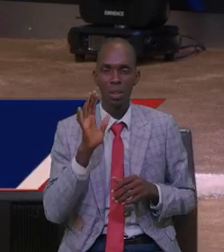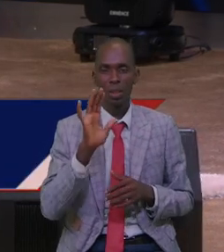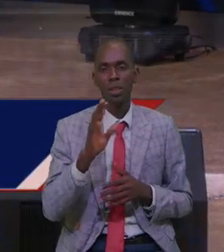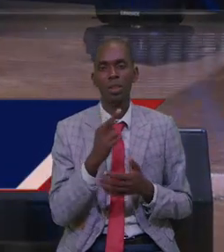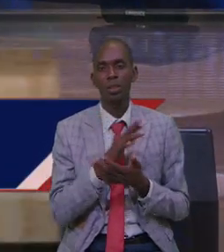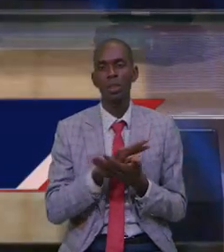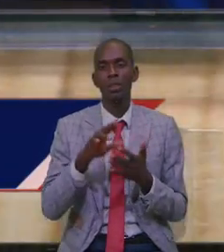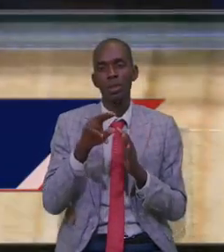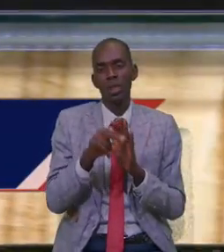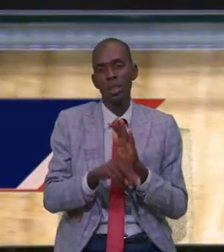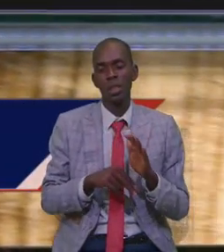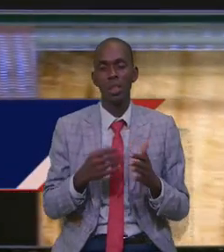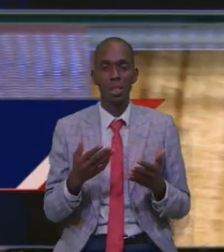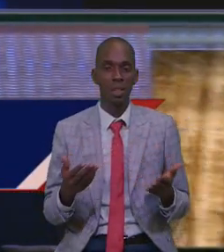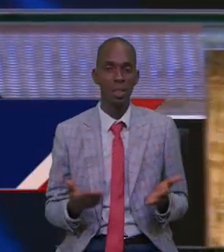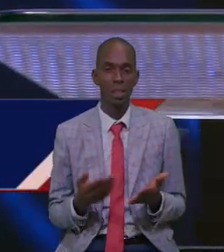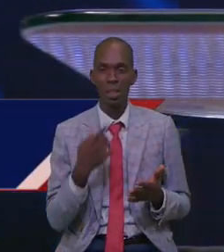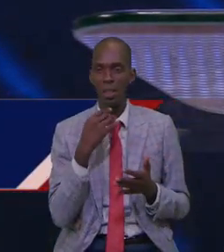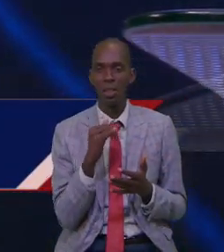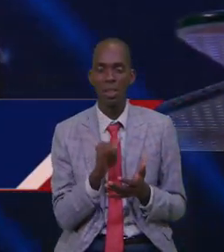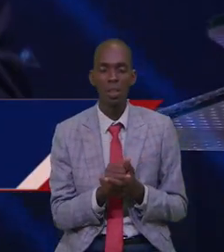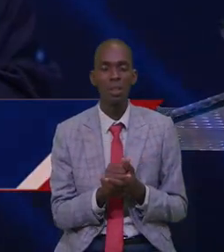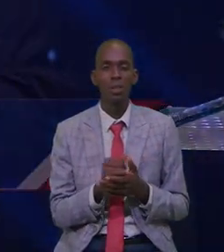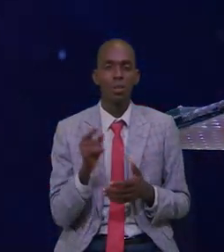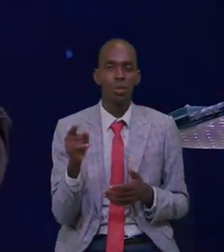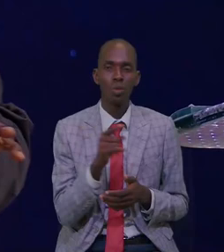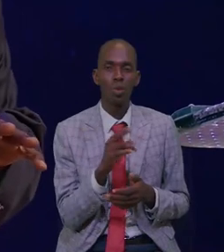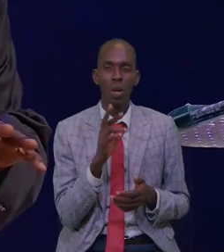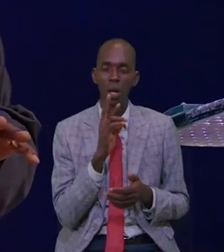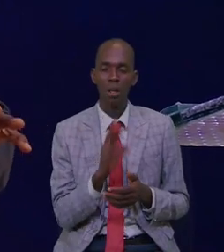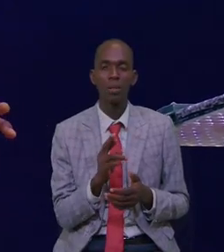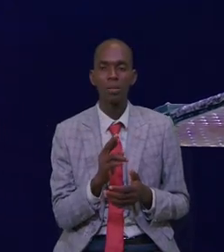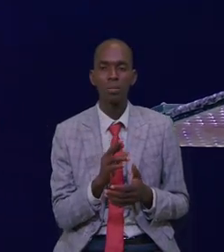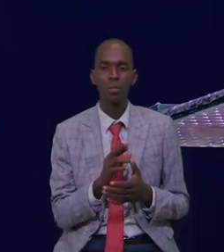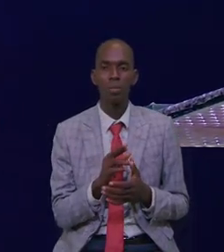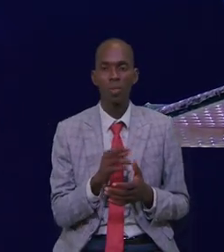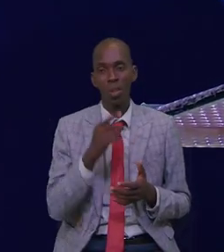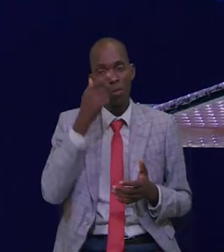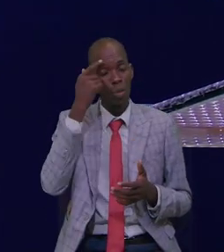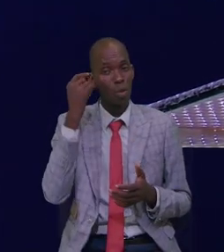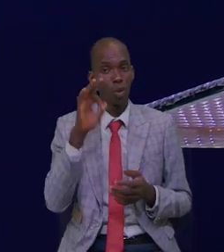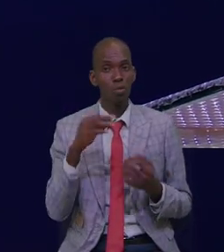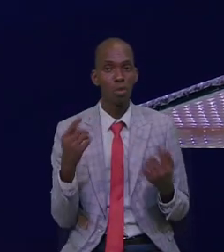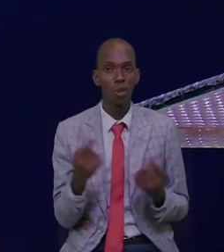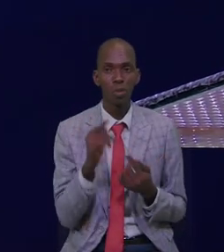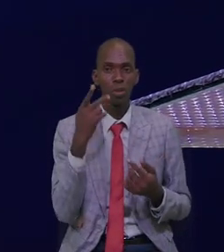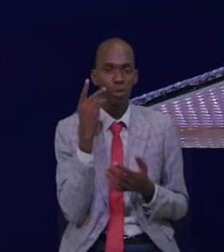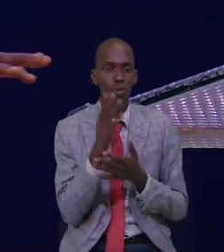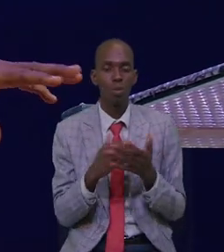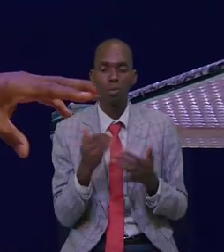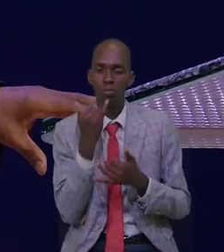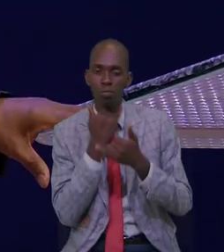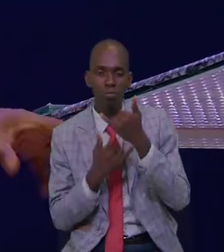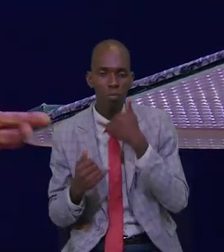says, if you have sinned, and because of that, you see some repercussions and some consequences, and you